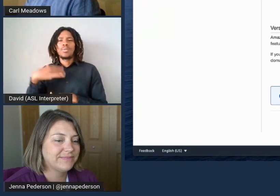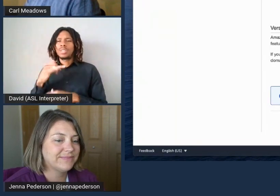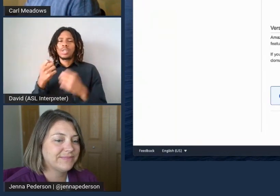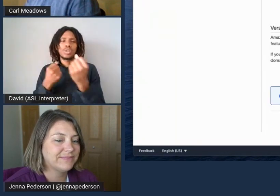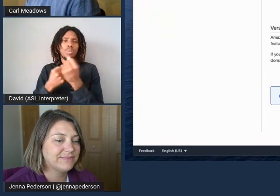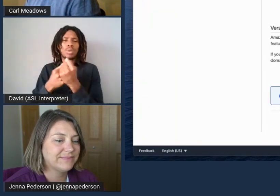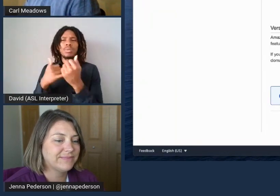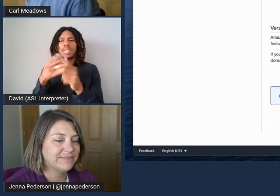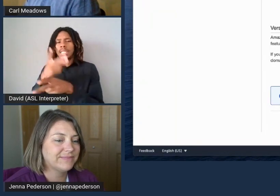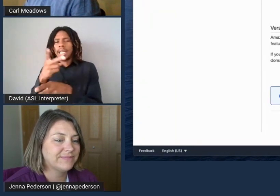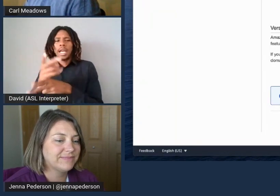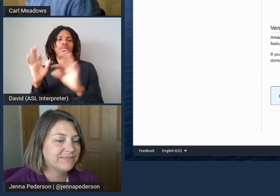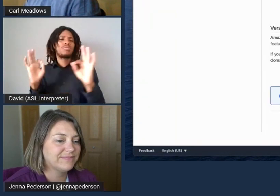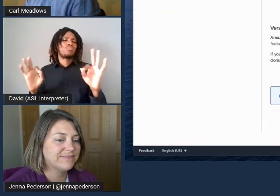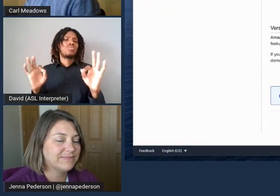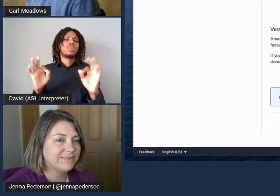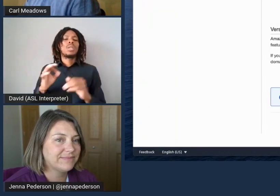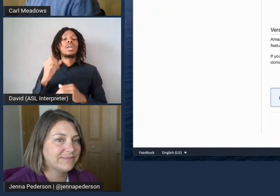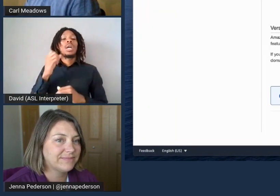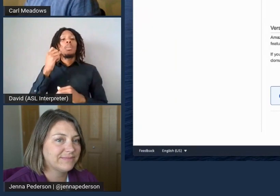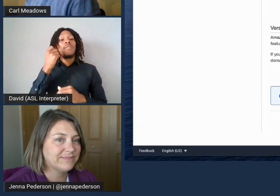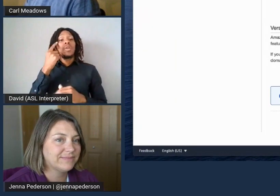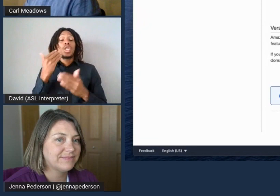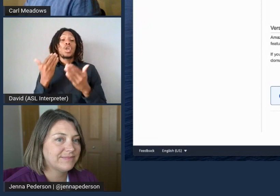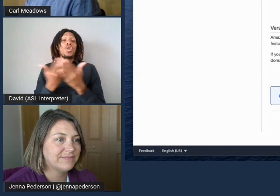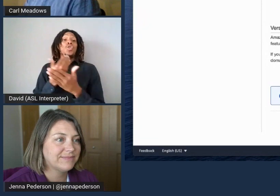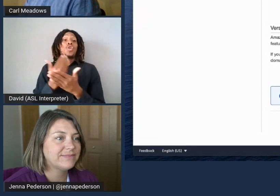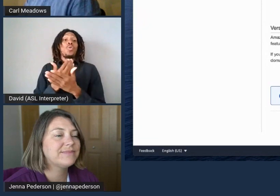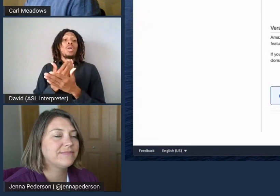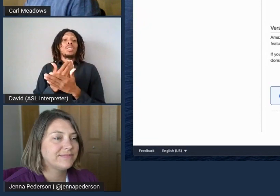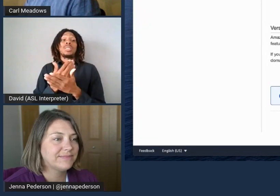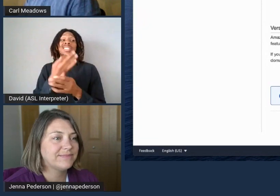it. But for the latest and greatest, I'll go to 1.0.